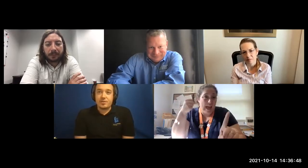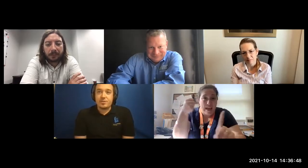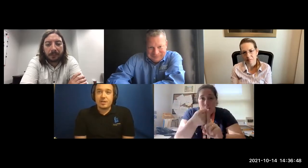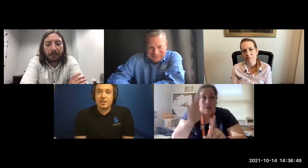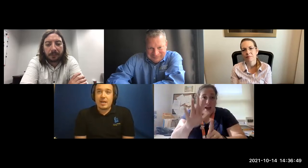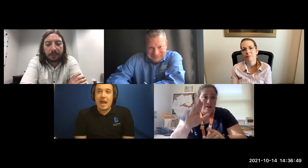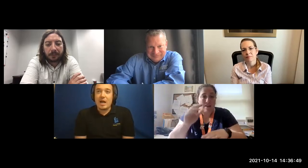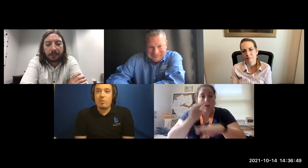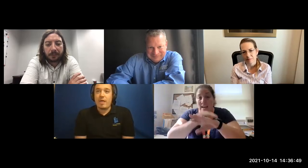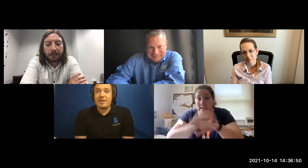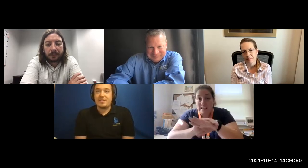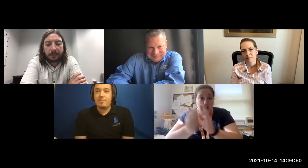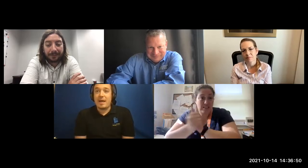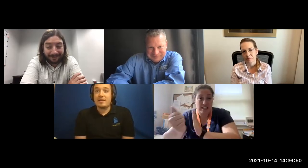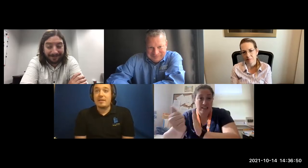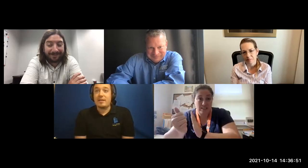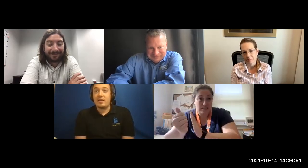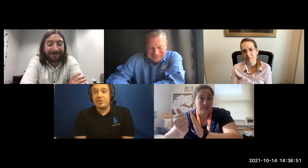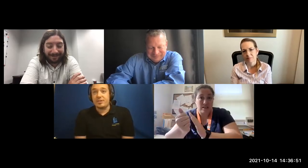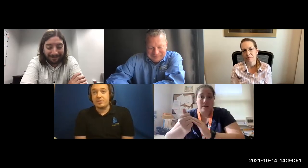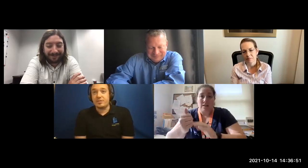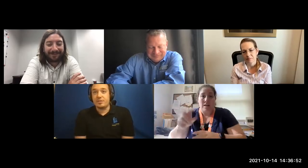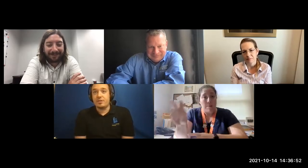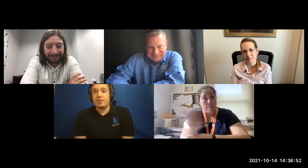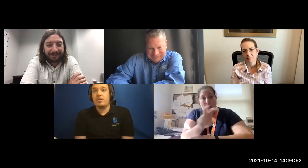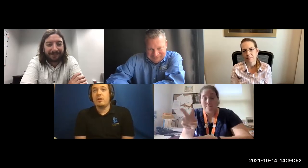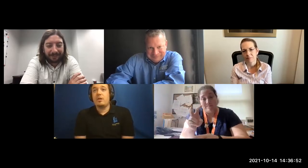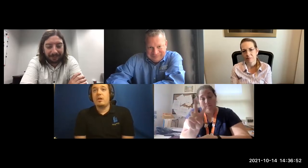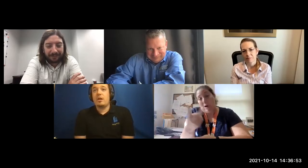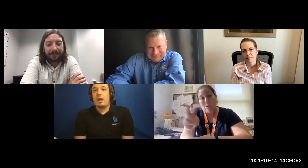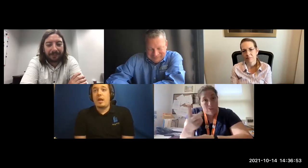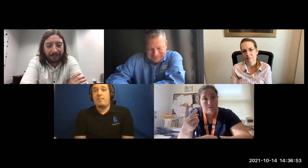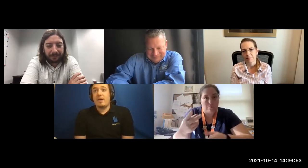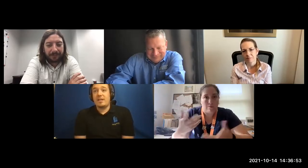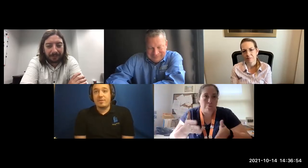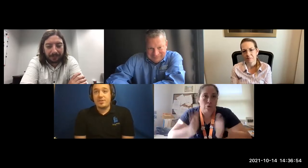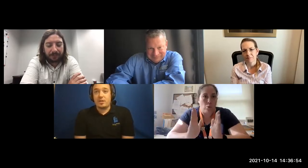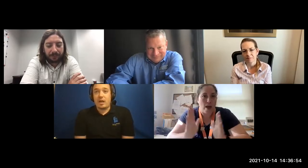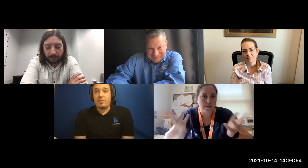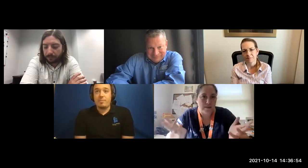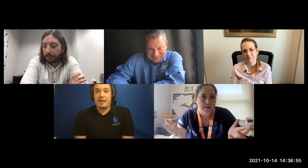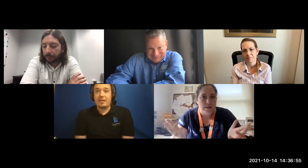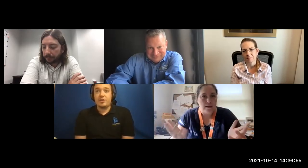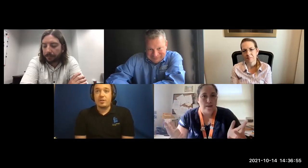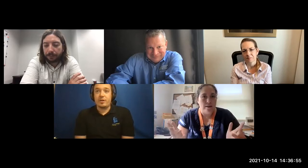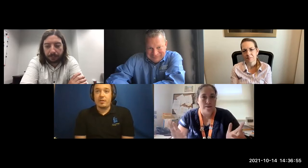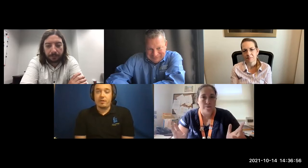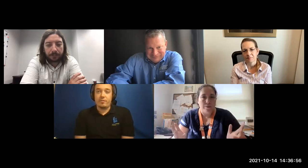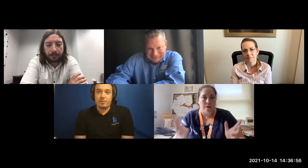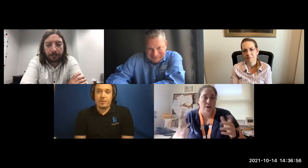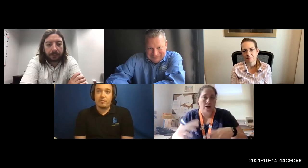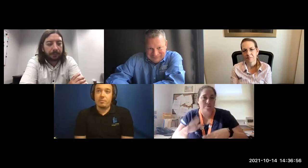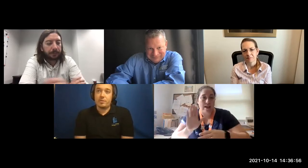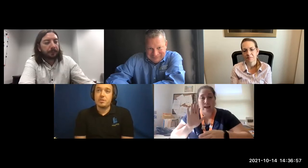ASL skills and how that is impacting the English skills. and vice versa, how they're impacting each other and